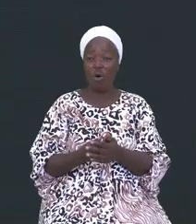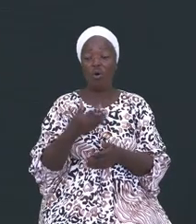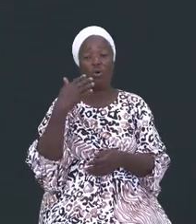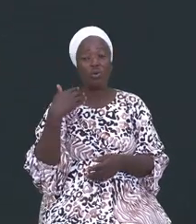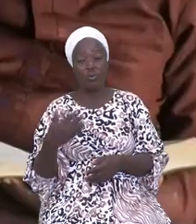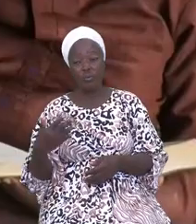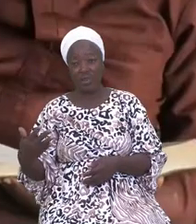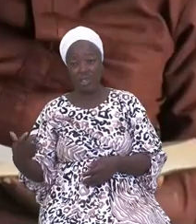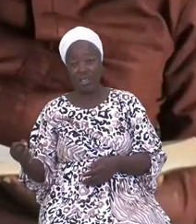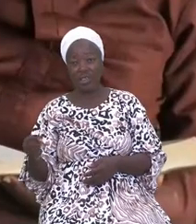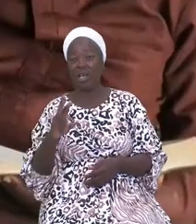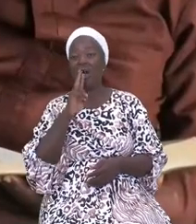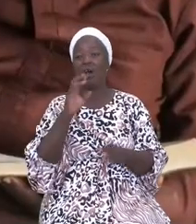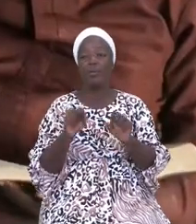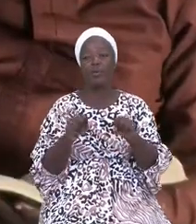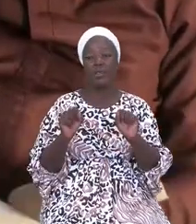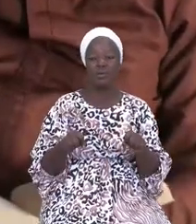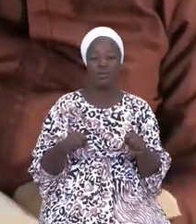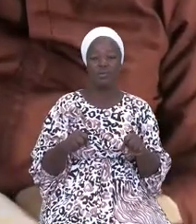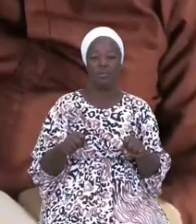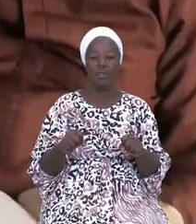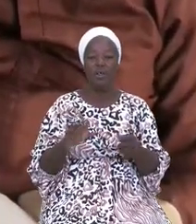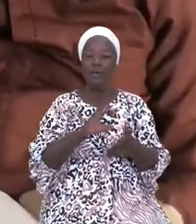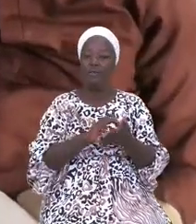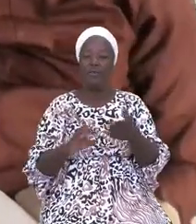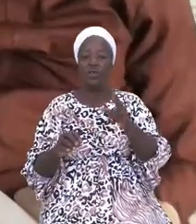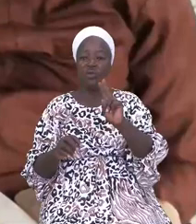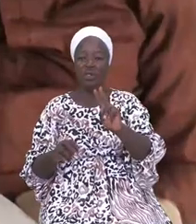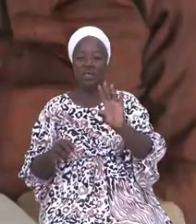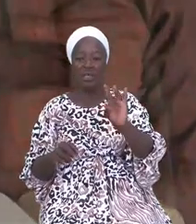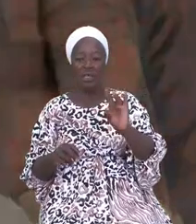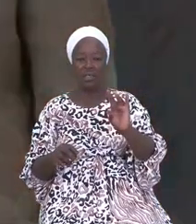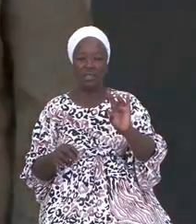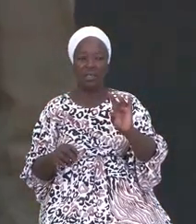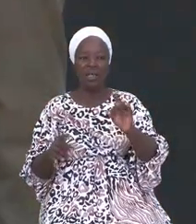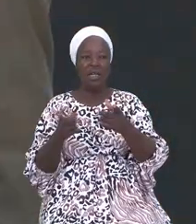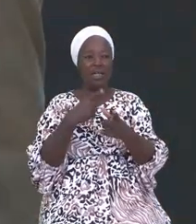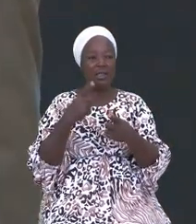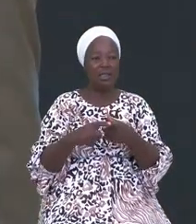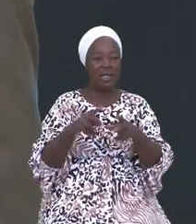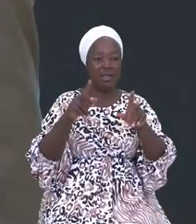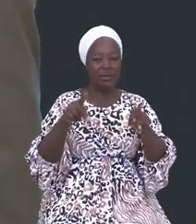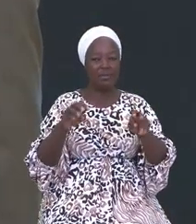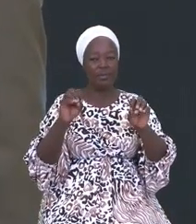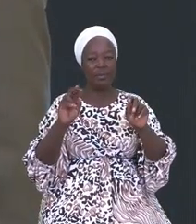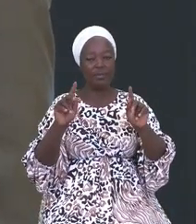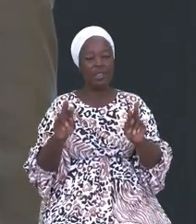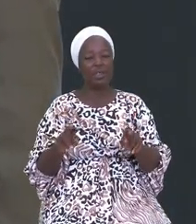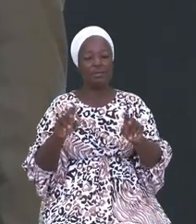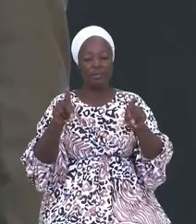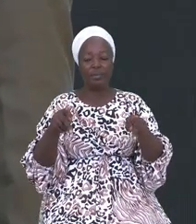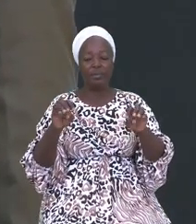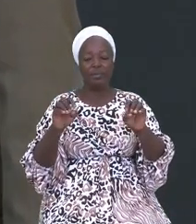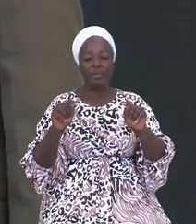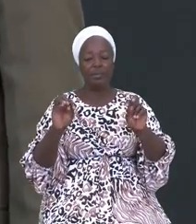things are possible. Then in verse 28, then Peter began to say unto him,